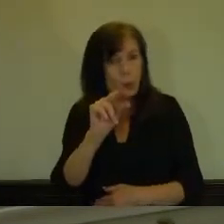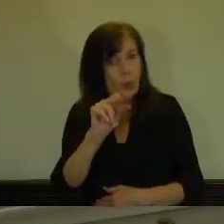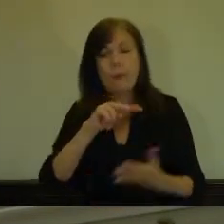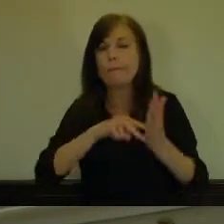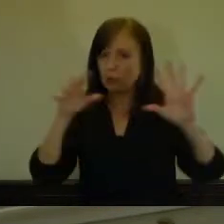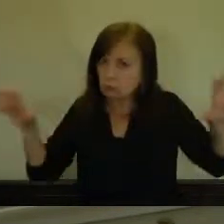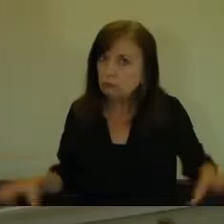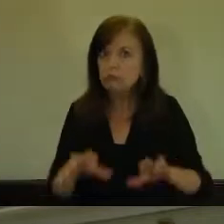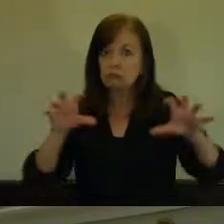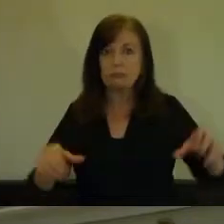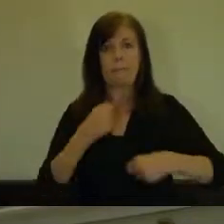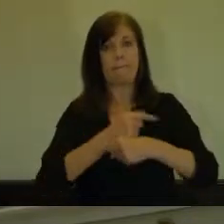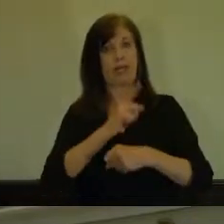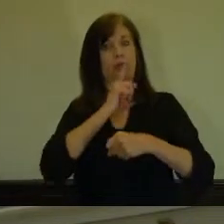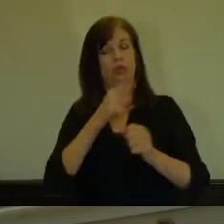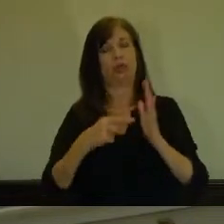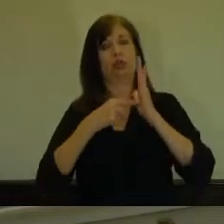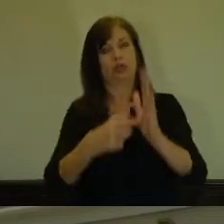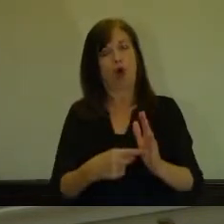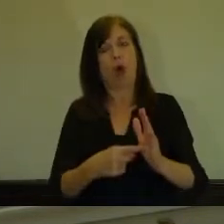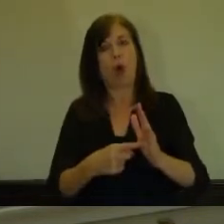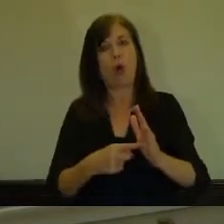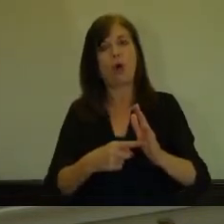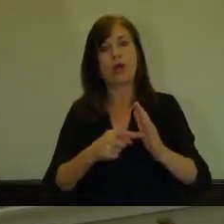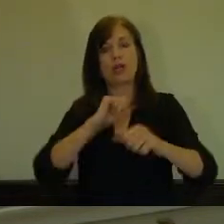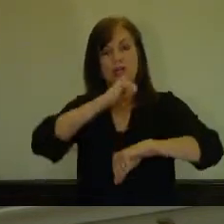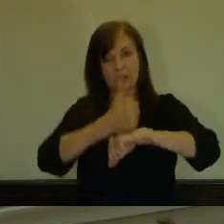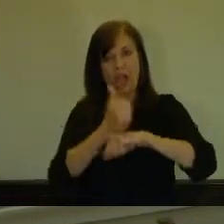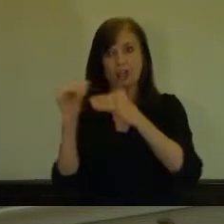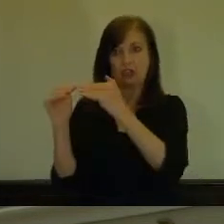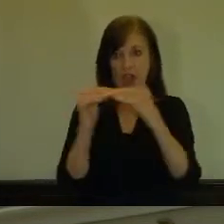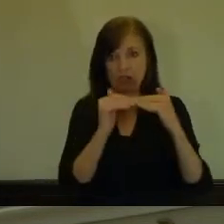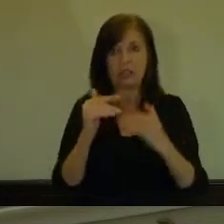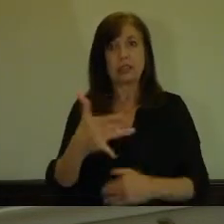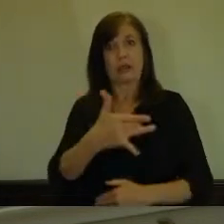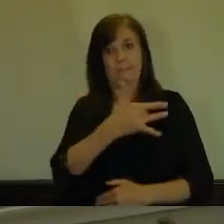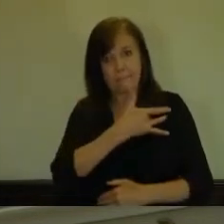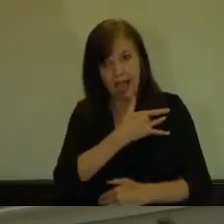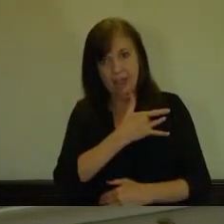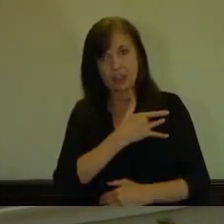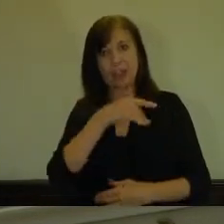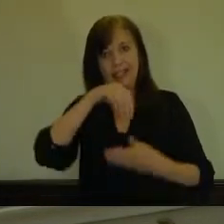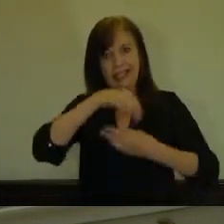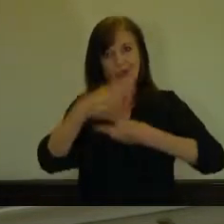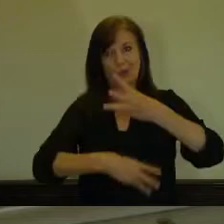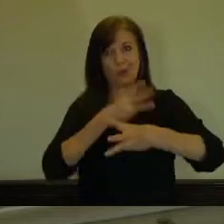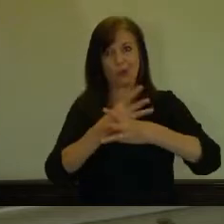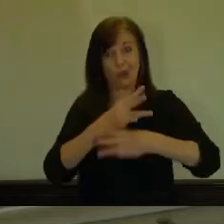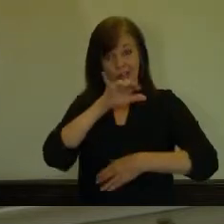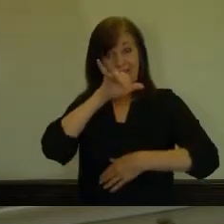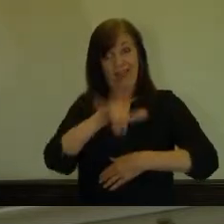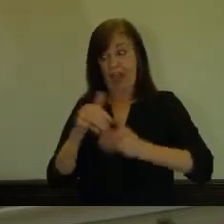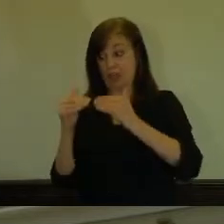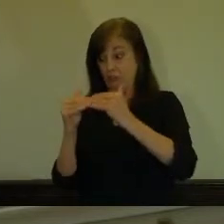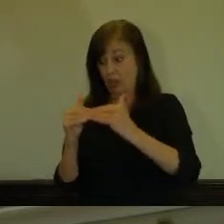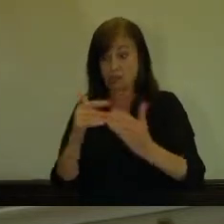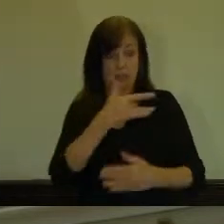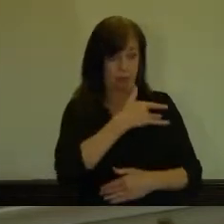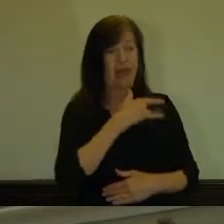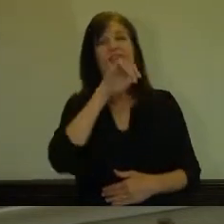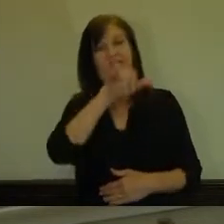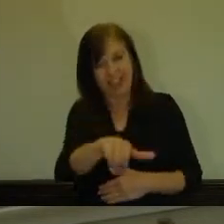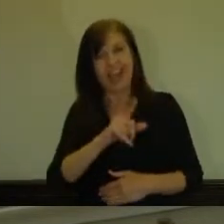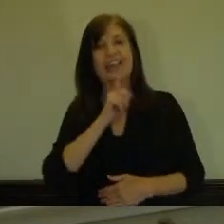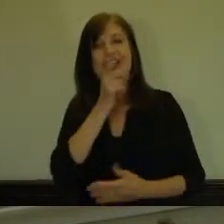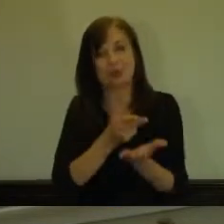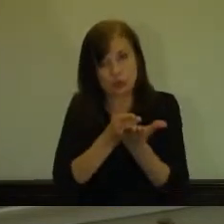of justice and compassion in the world that will bring about true peace. And I thought it